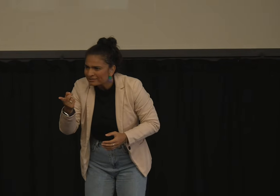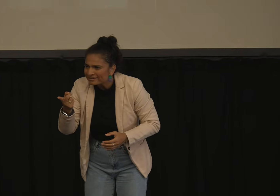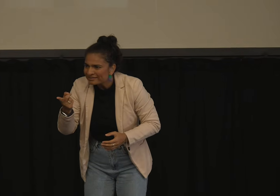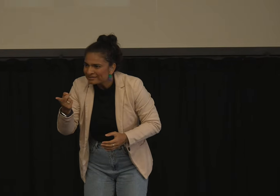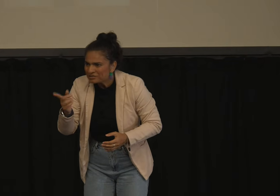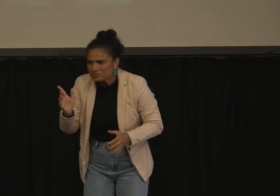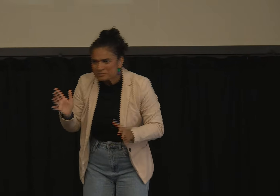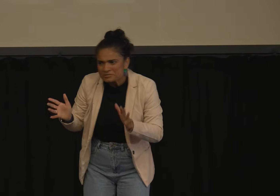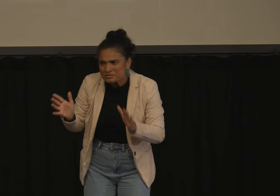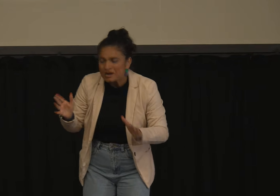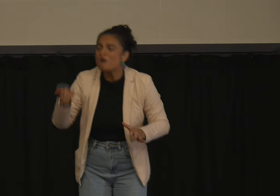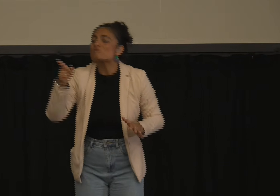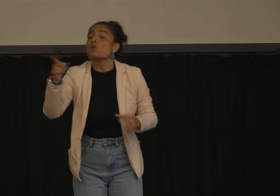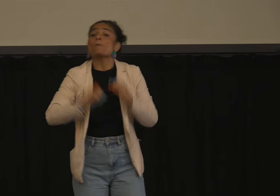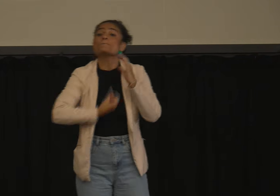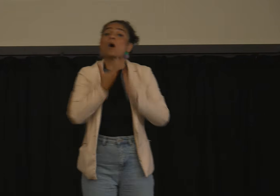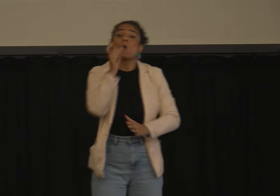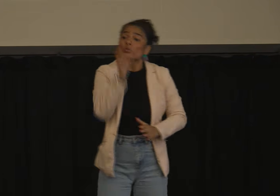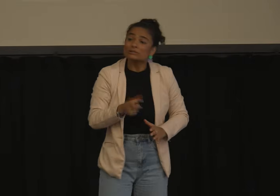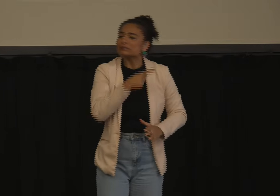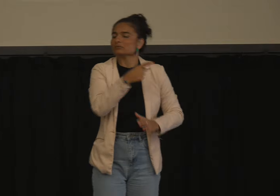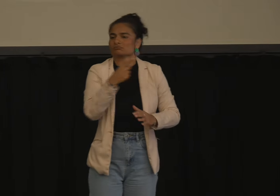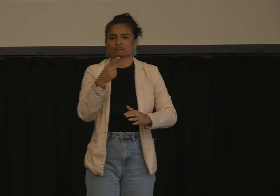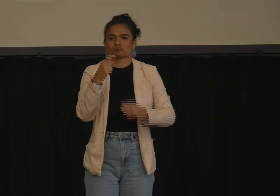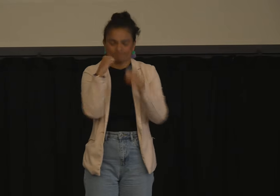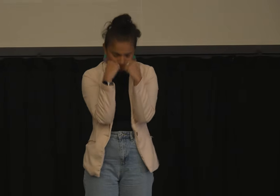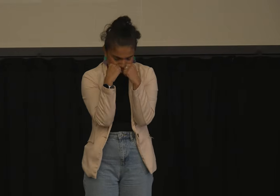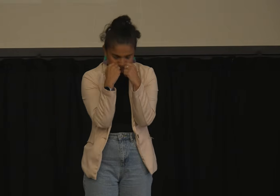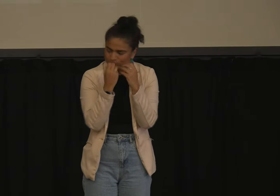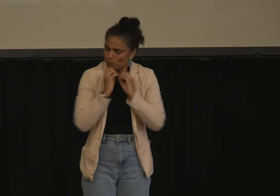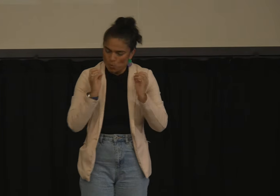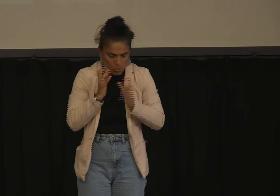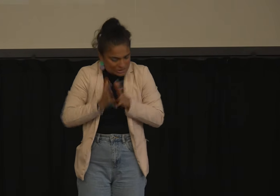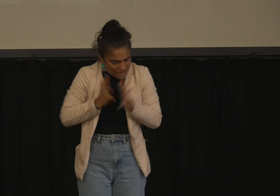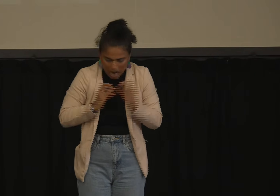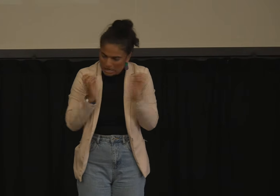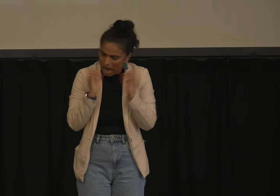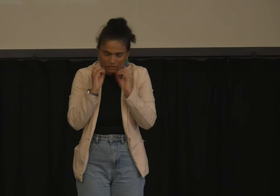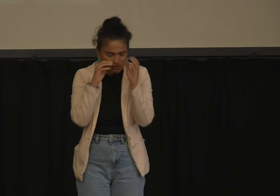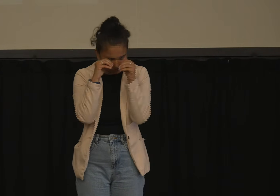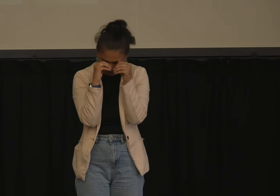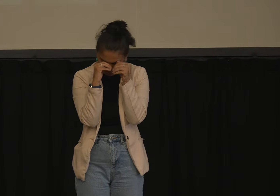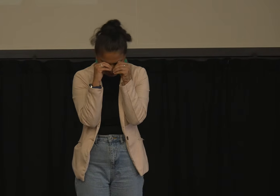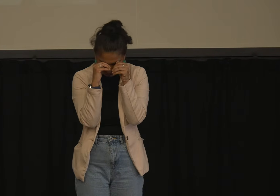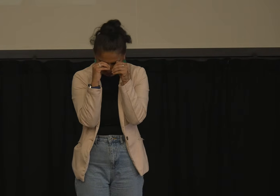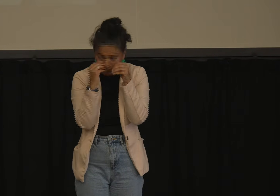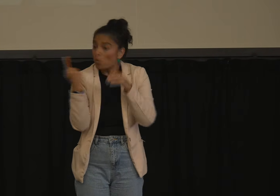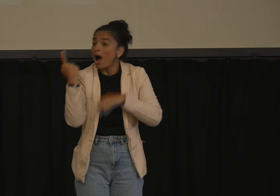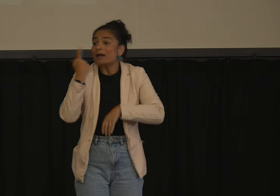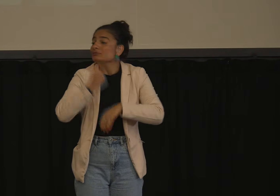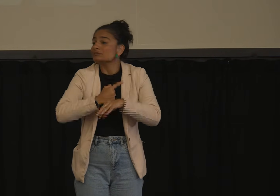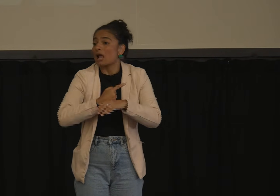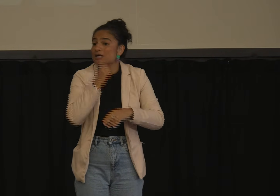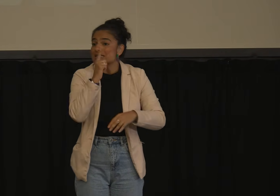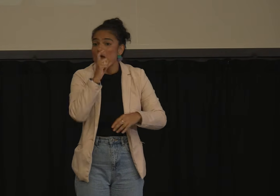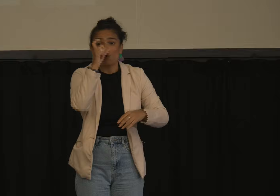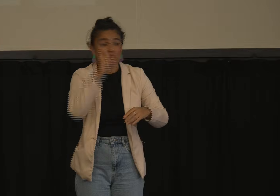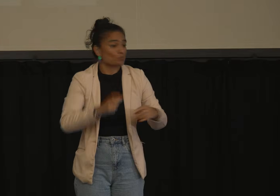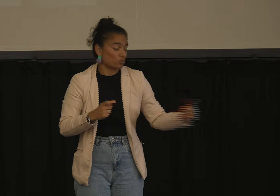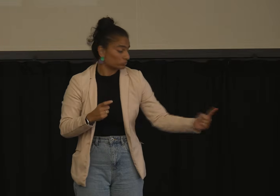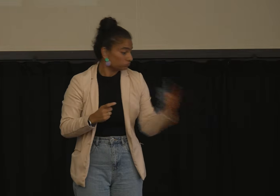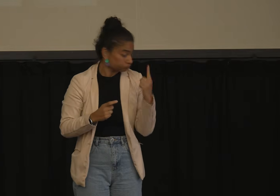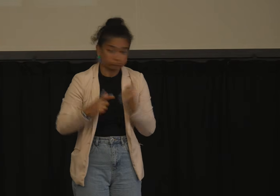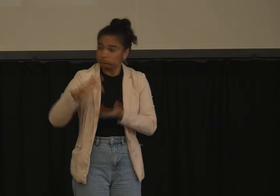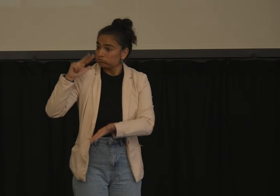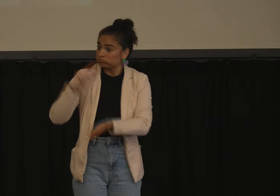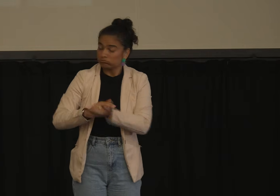language users struggled to follow the poem. Okay, the poem was really about someone who didn't have sign language, and then one